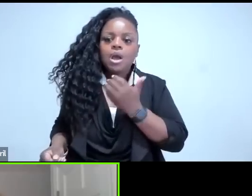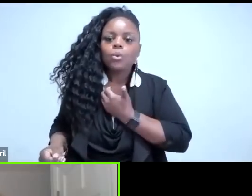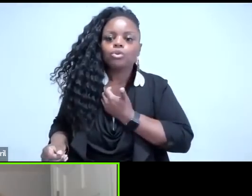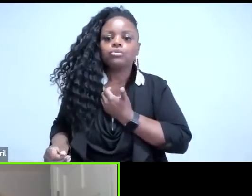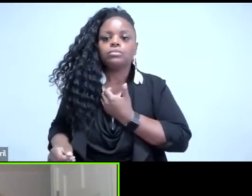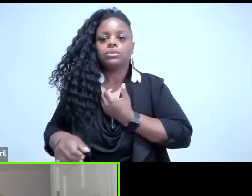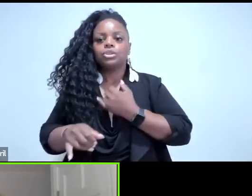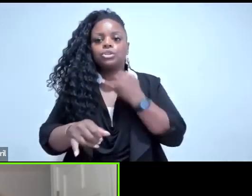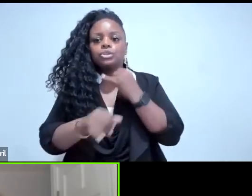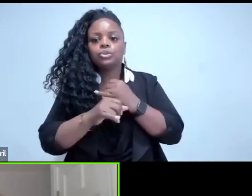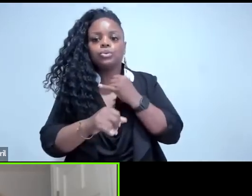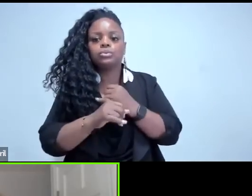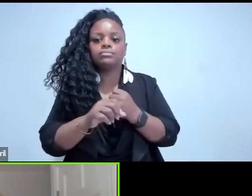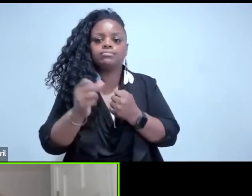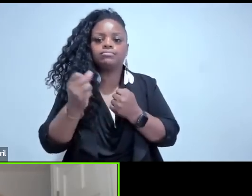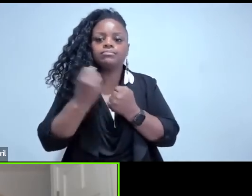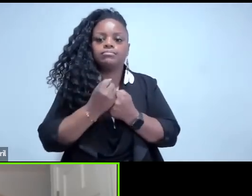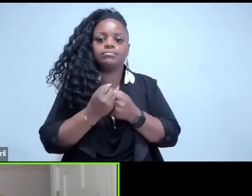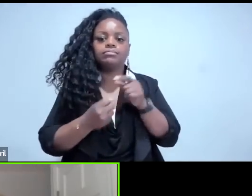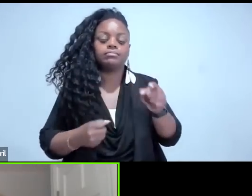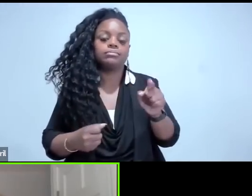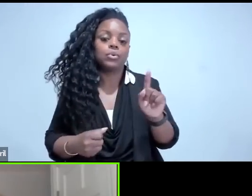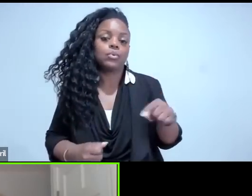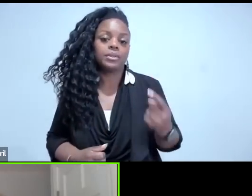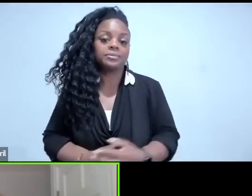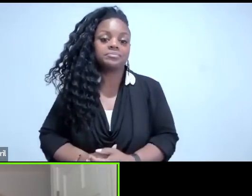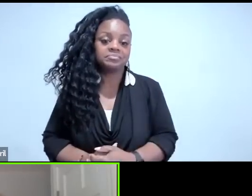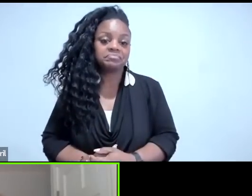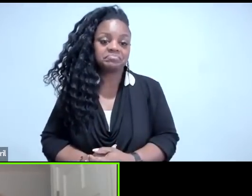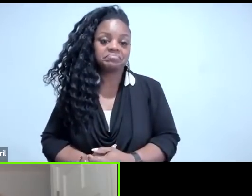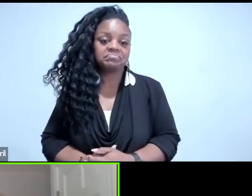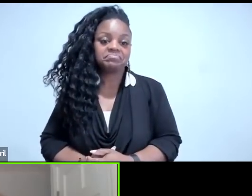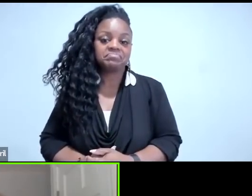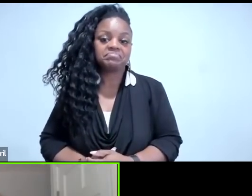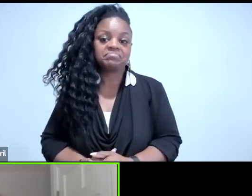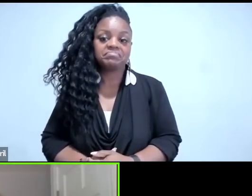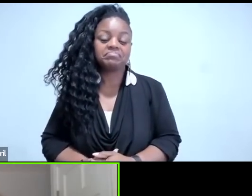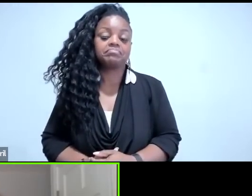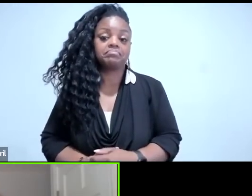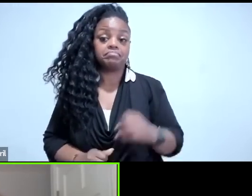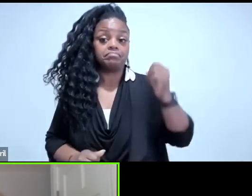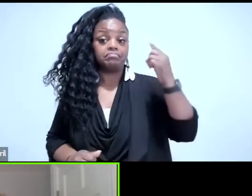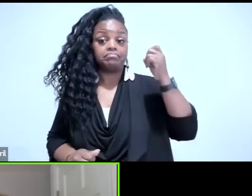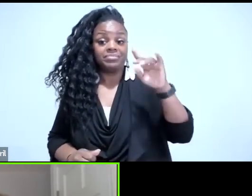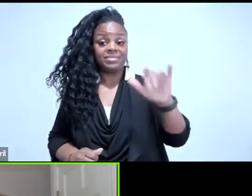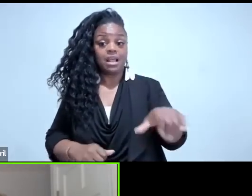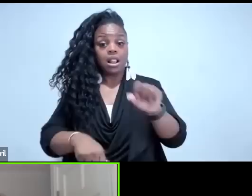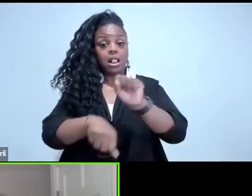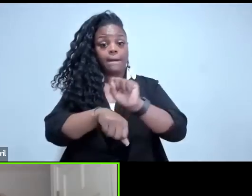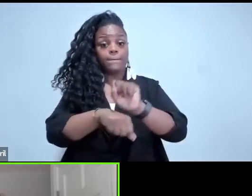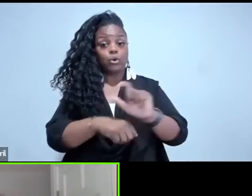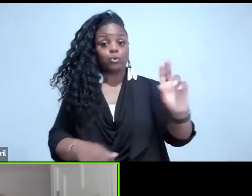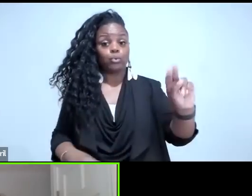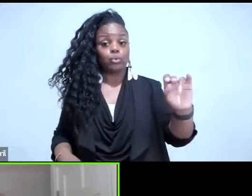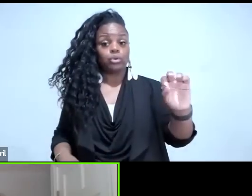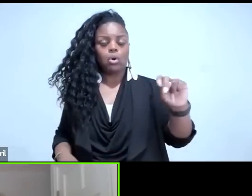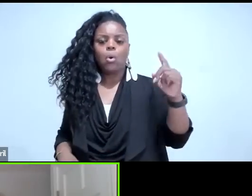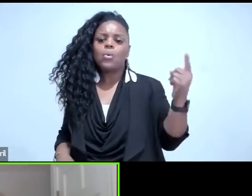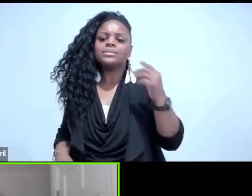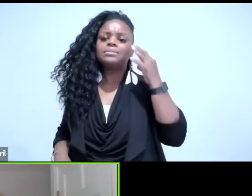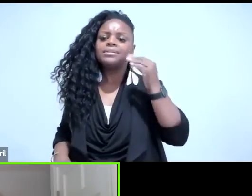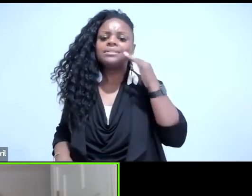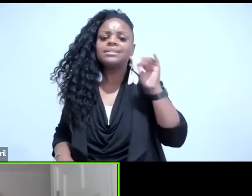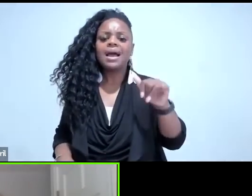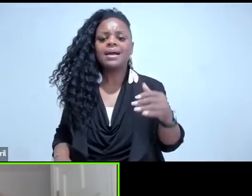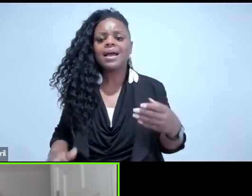context, labor unions have always been under attack. And there is a way in which American